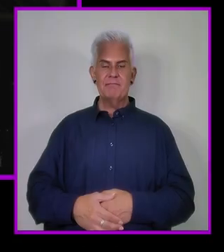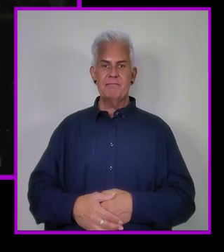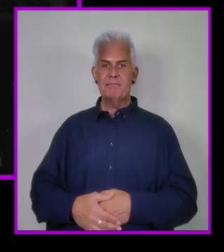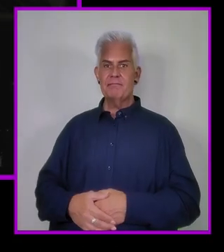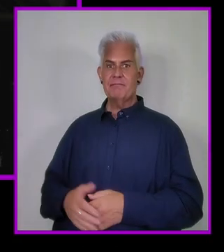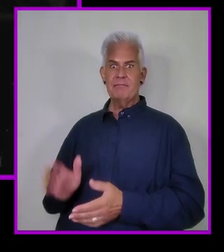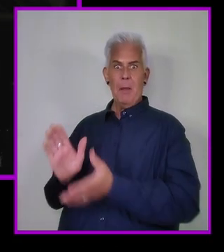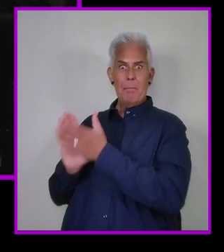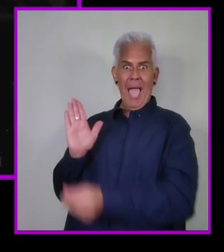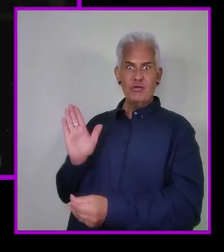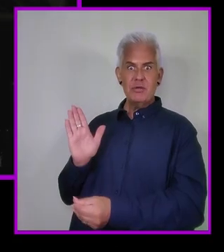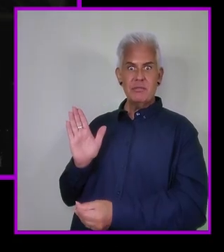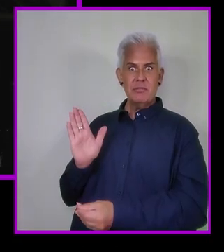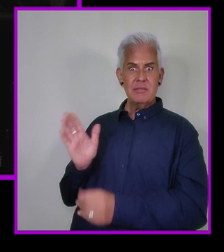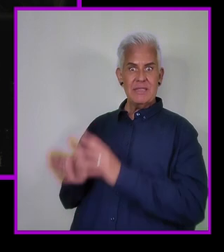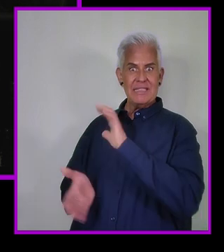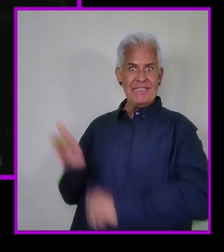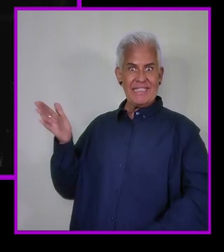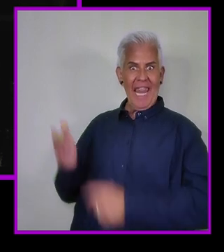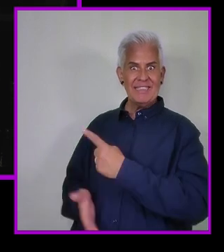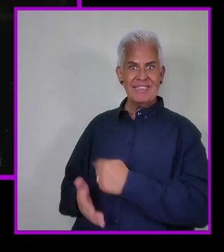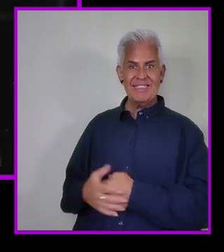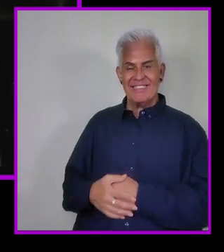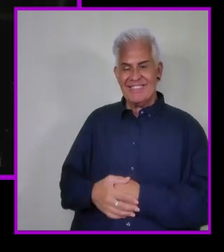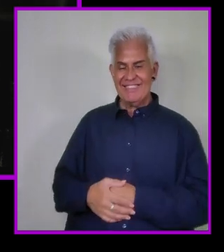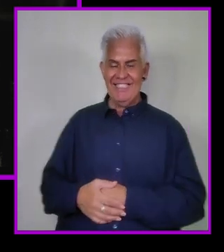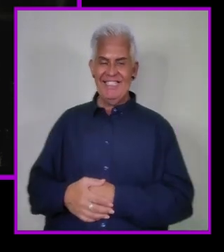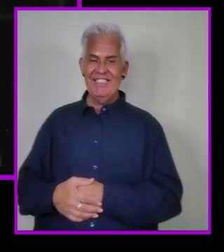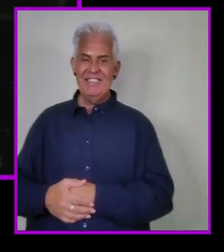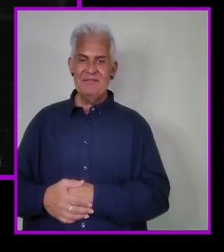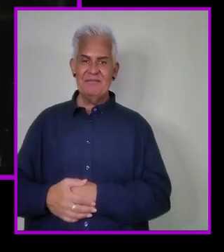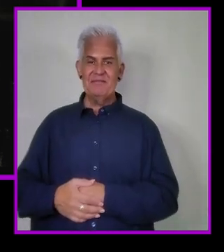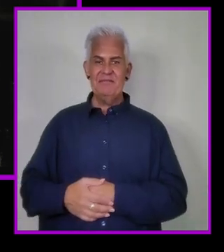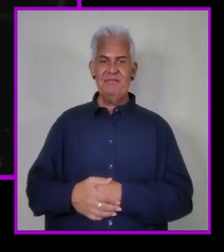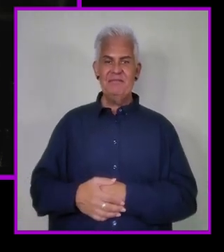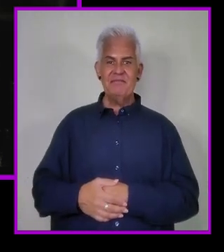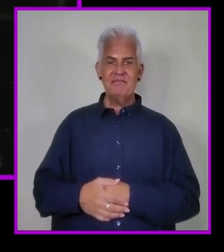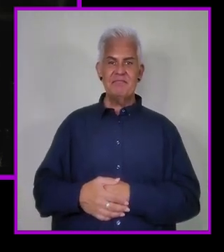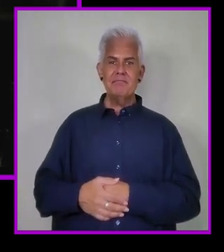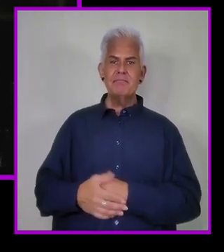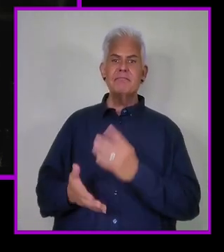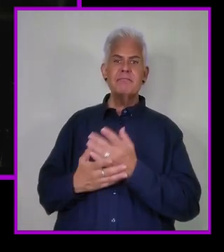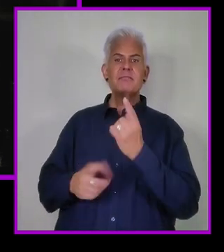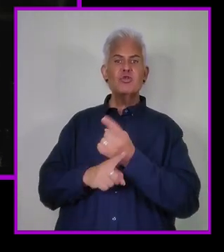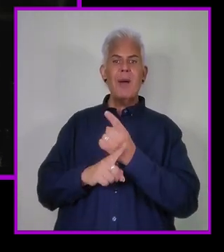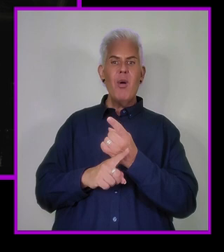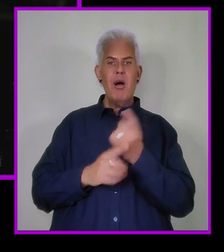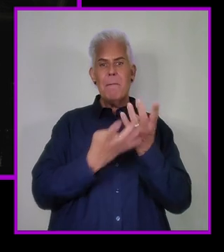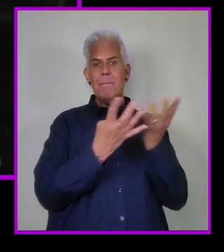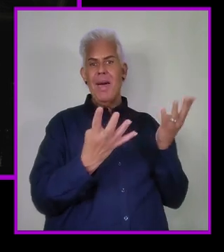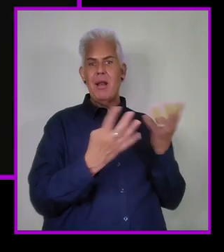Plagiarism. That's what I'm saying, So, absolutely nick it. I think, especially with the representation panel,